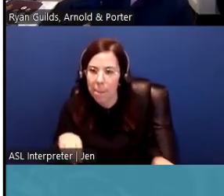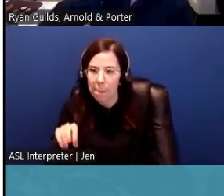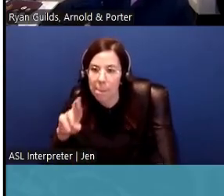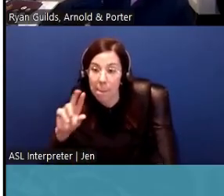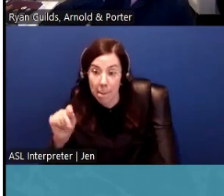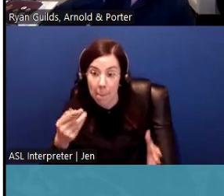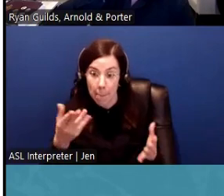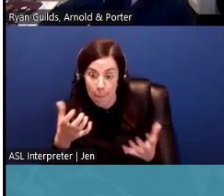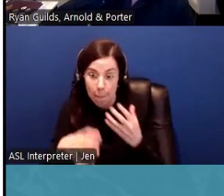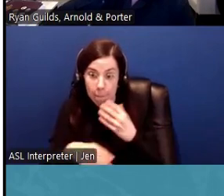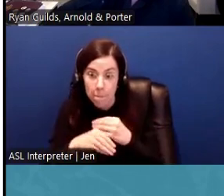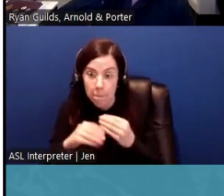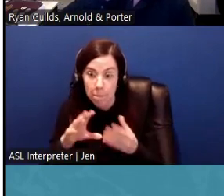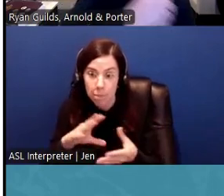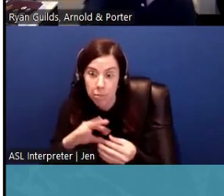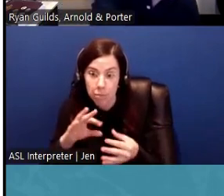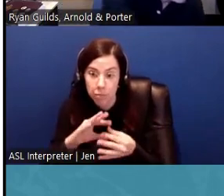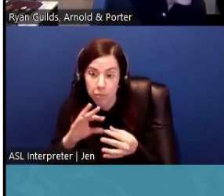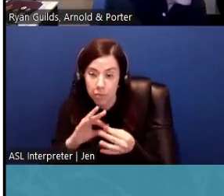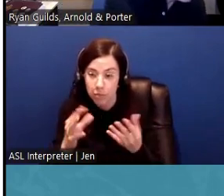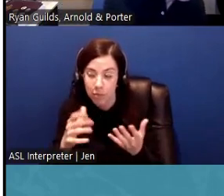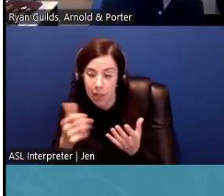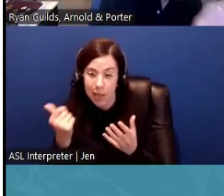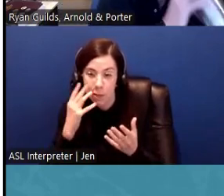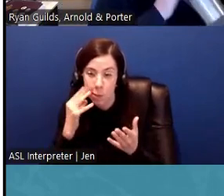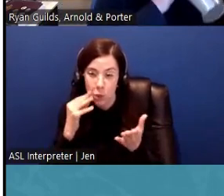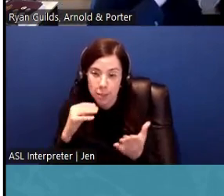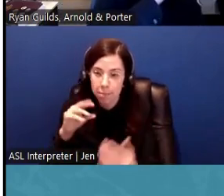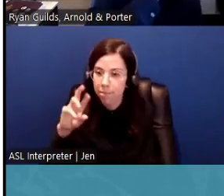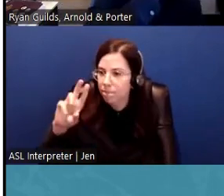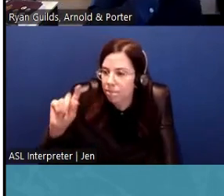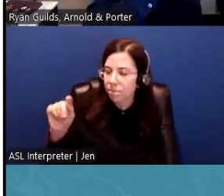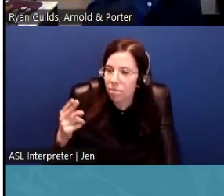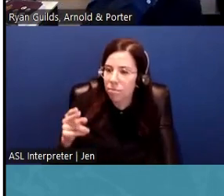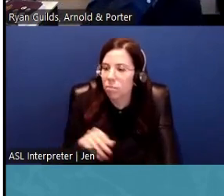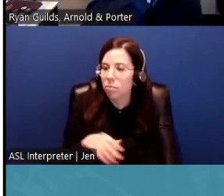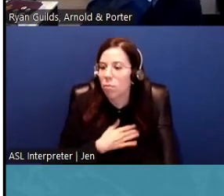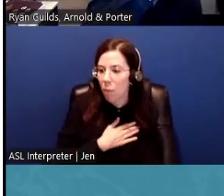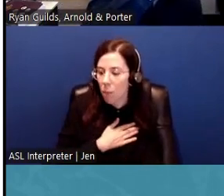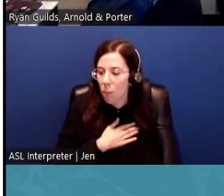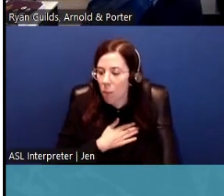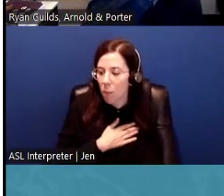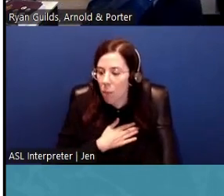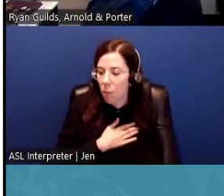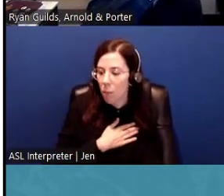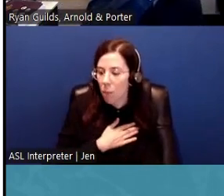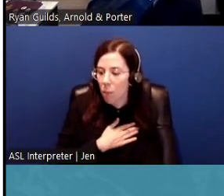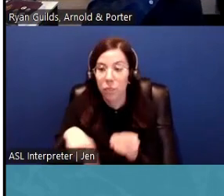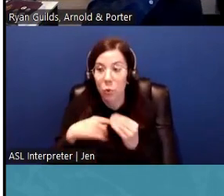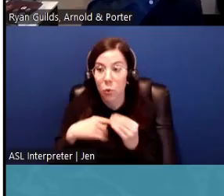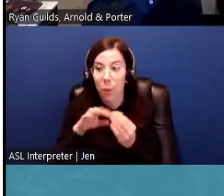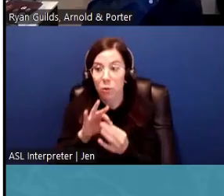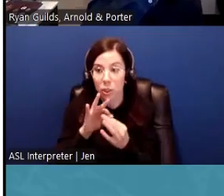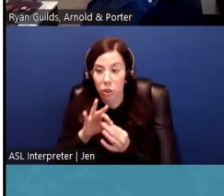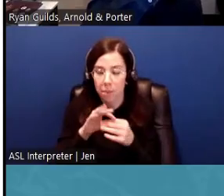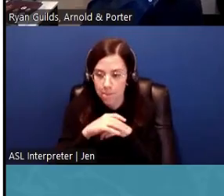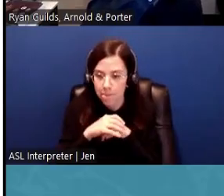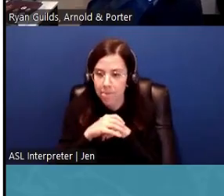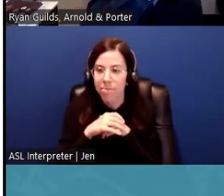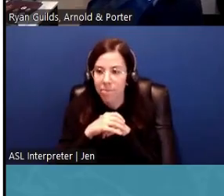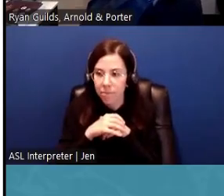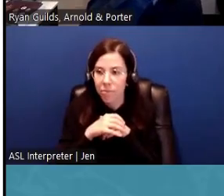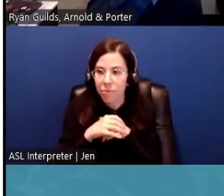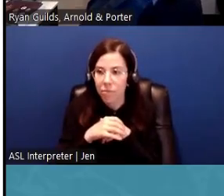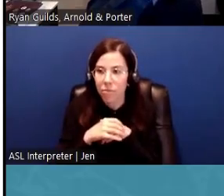Ruth, do you have any experience or guidance on that? That's where we're talking about relationships. That's where, if you